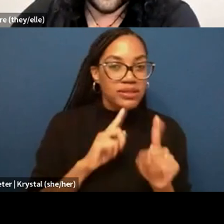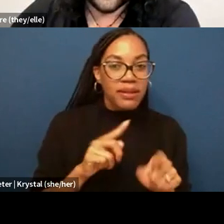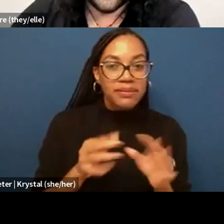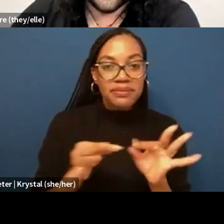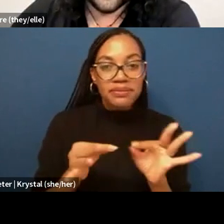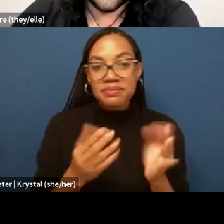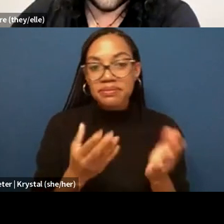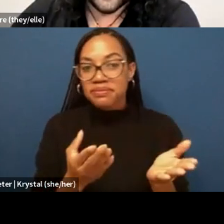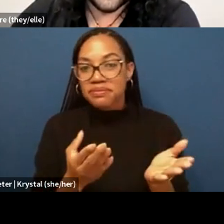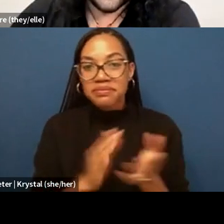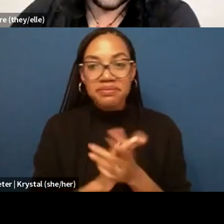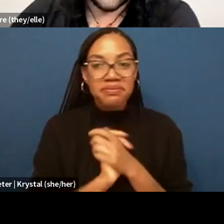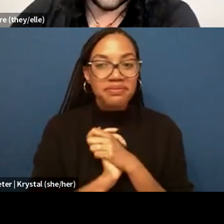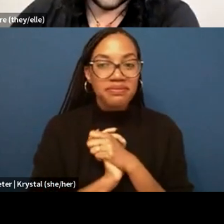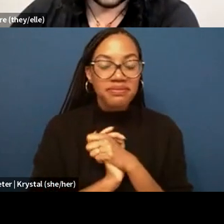a thought.